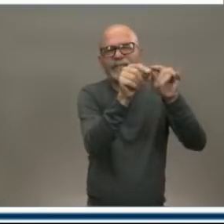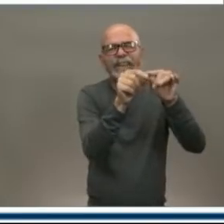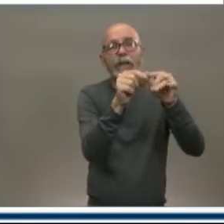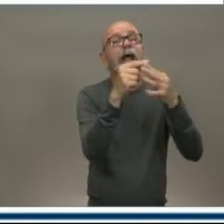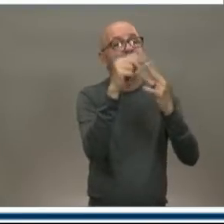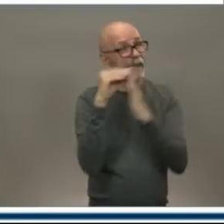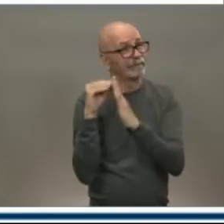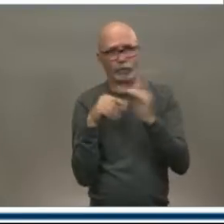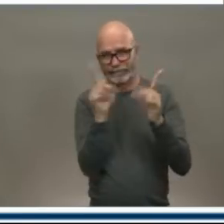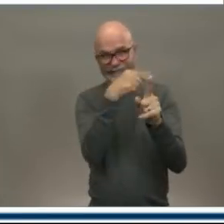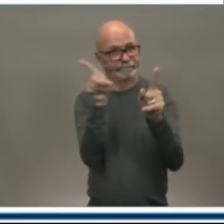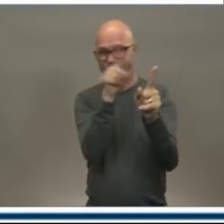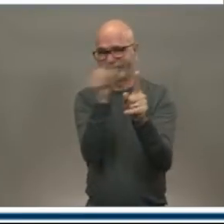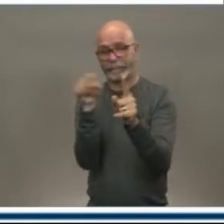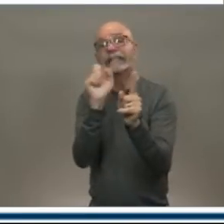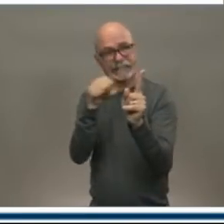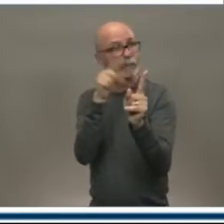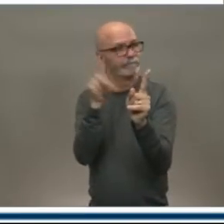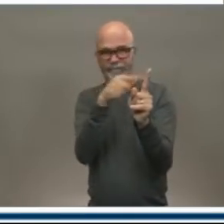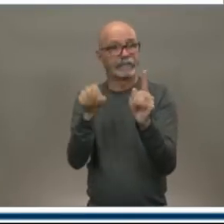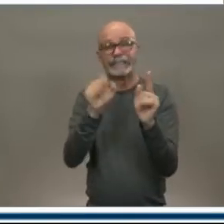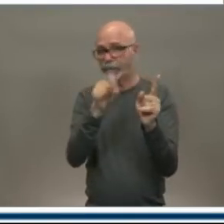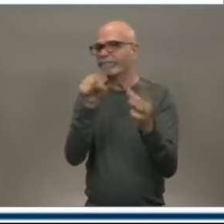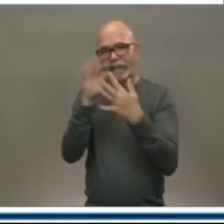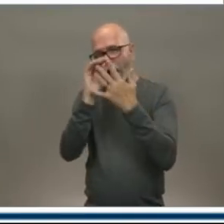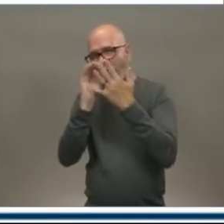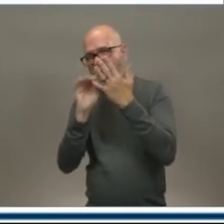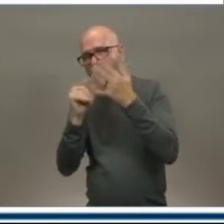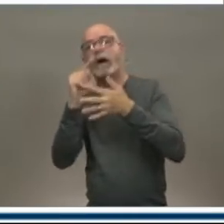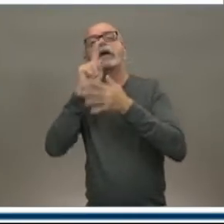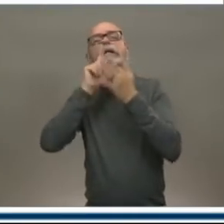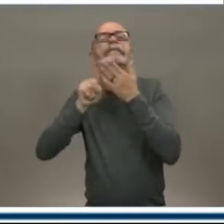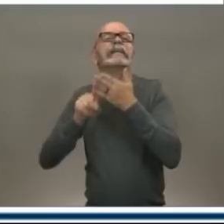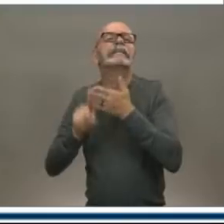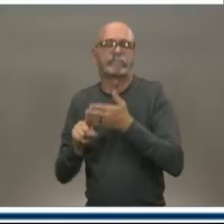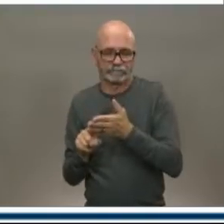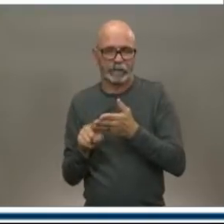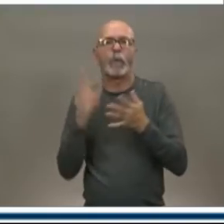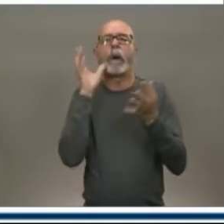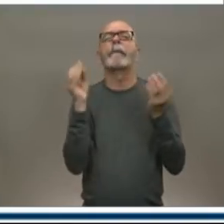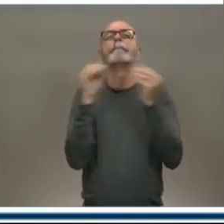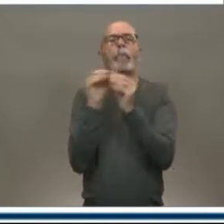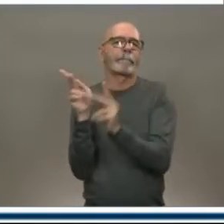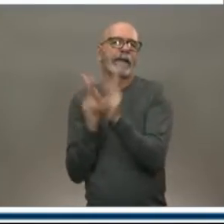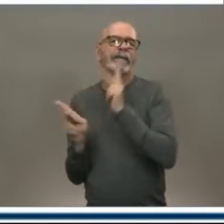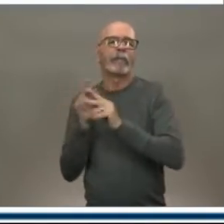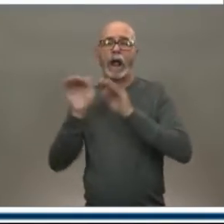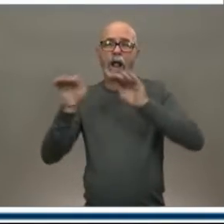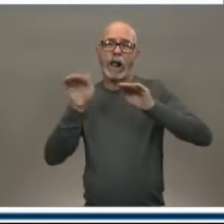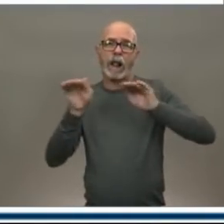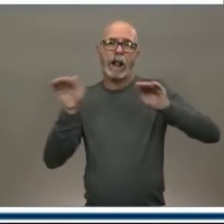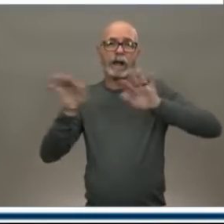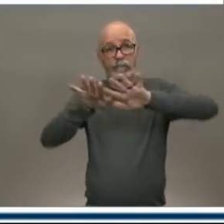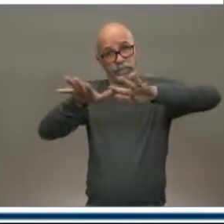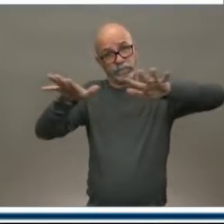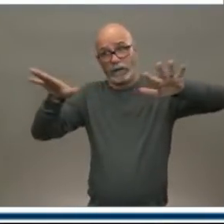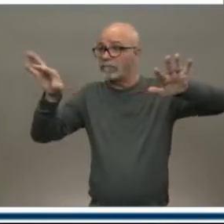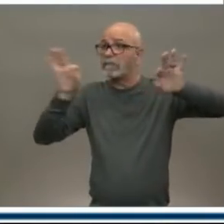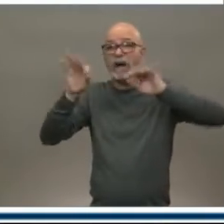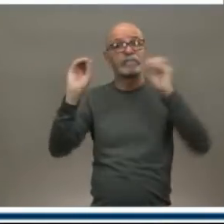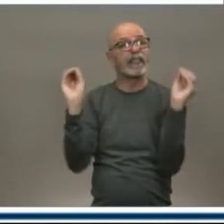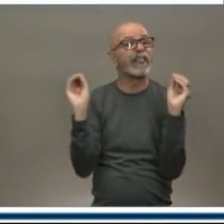actually weren't there, or there's people that weren't on the list. And you find out as you talk to more people, the organizers, whatever, there was another small group of people.